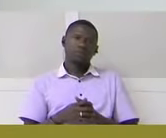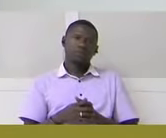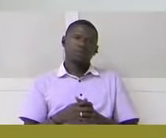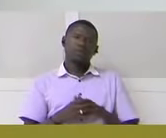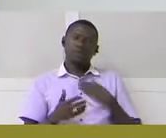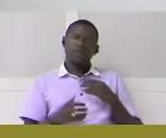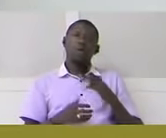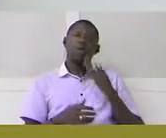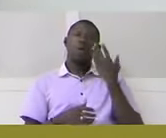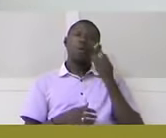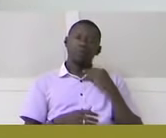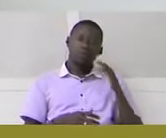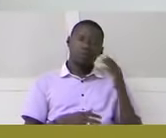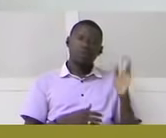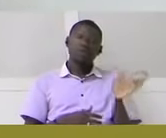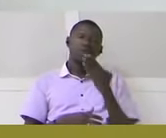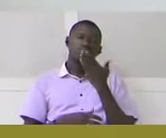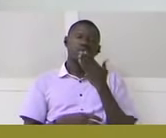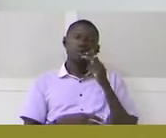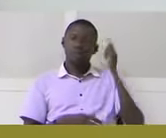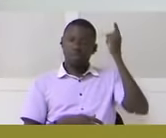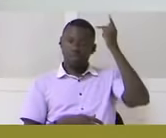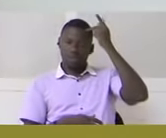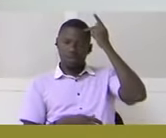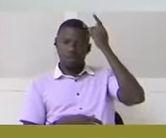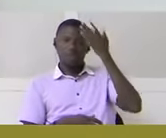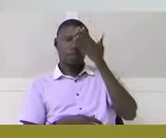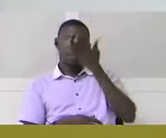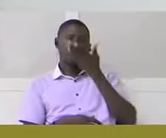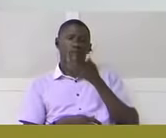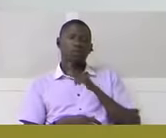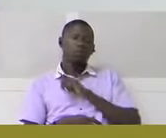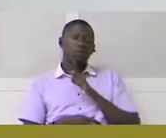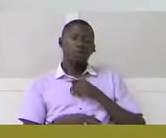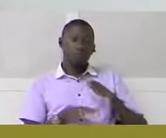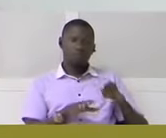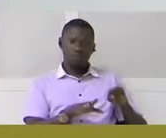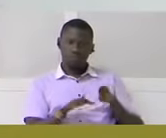me na bidaka ng Kanilai. We were moving